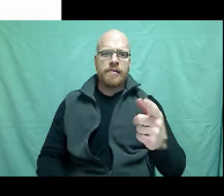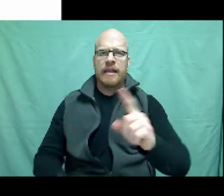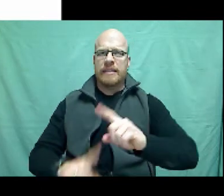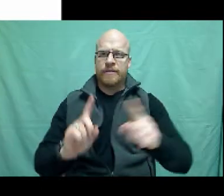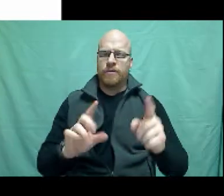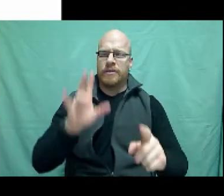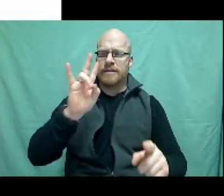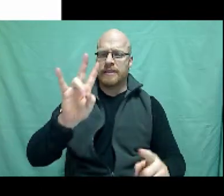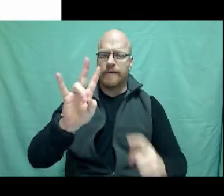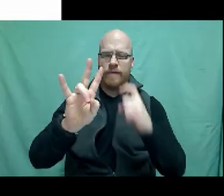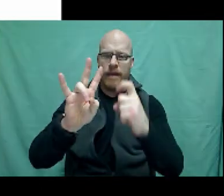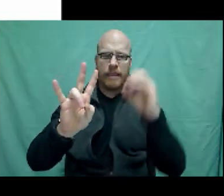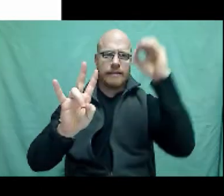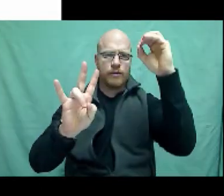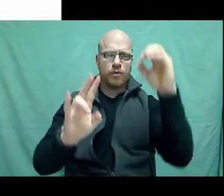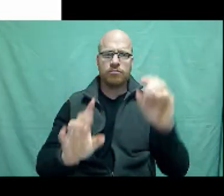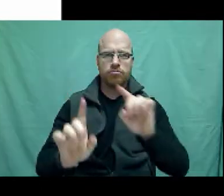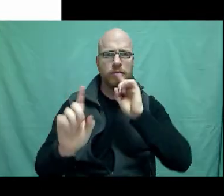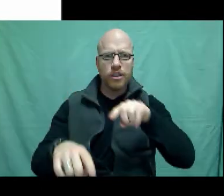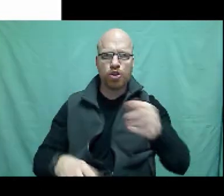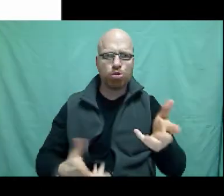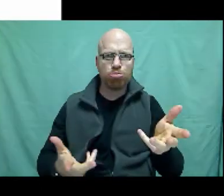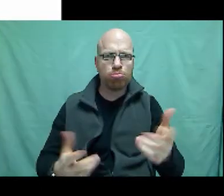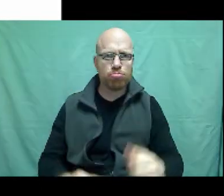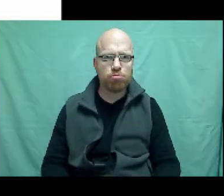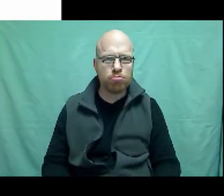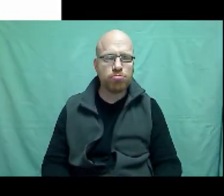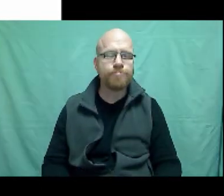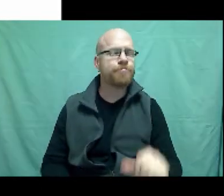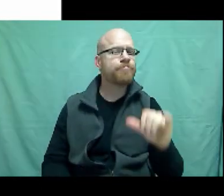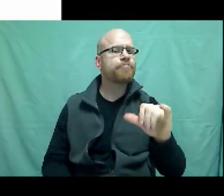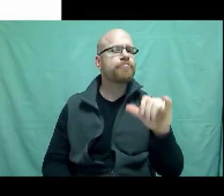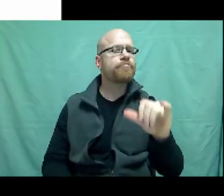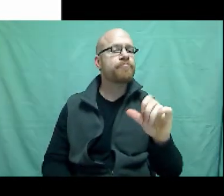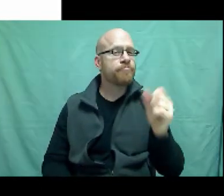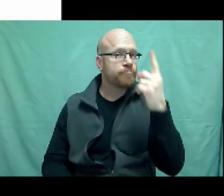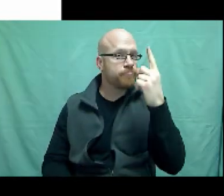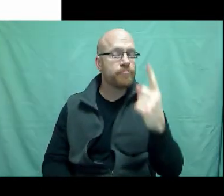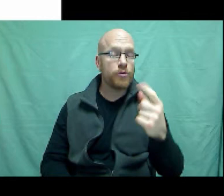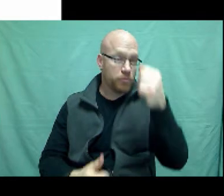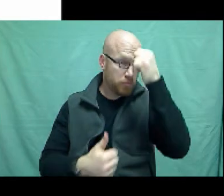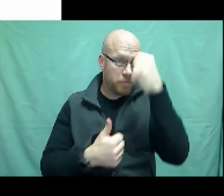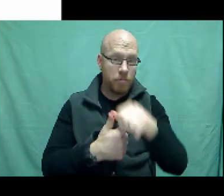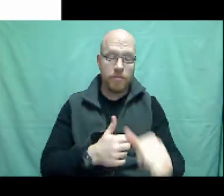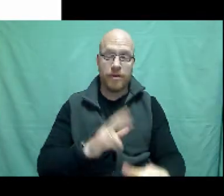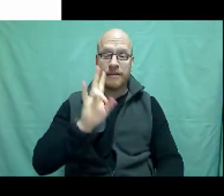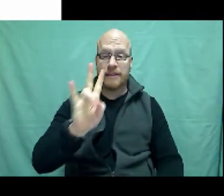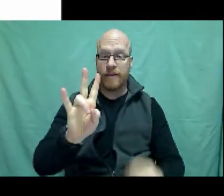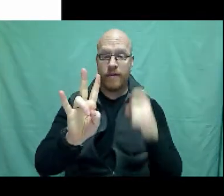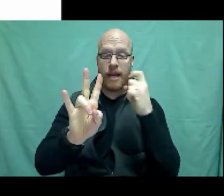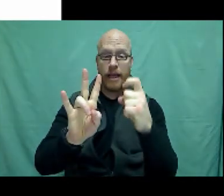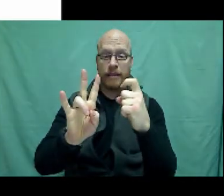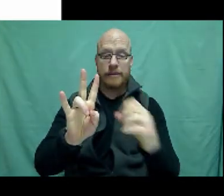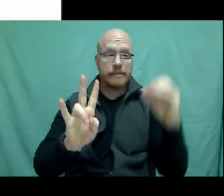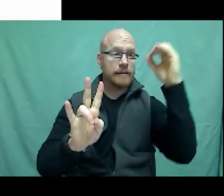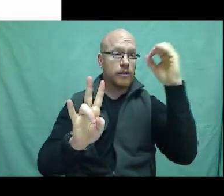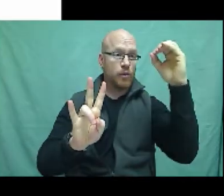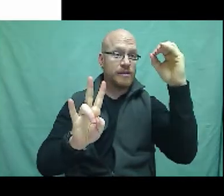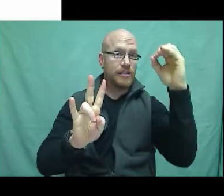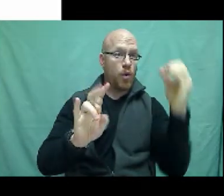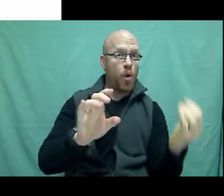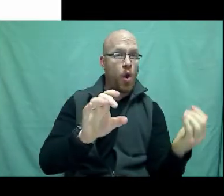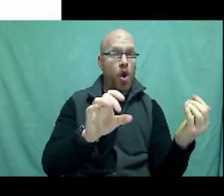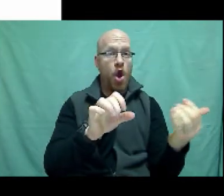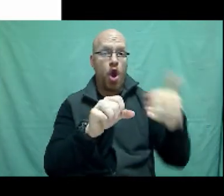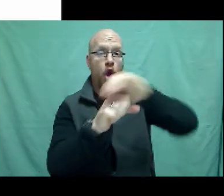Now for B, it's a little different. We have 7x to the 0. What's the answer? Now, understand, 7x